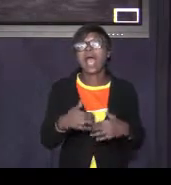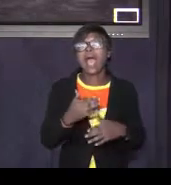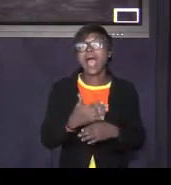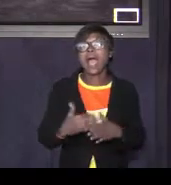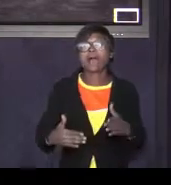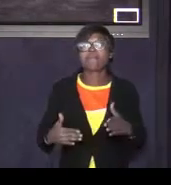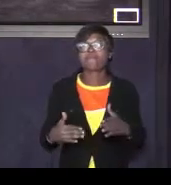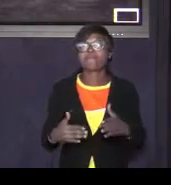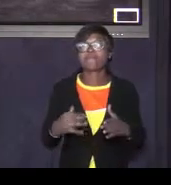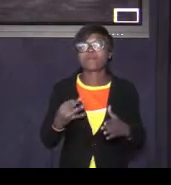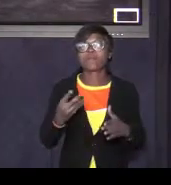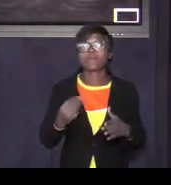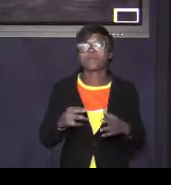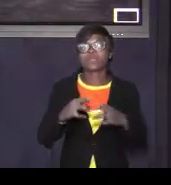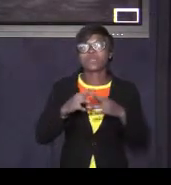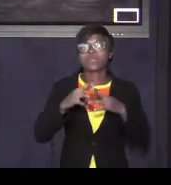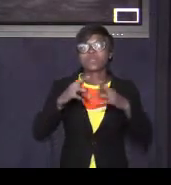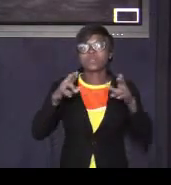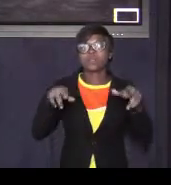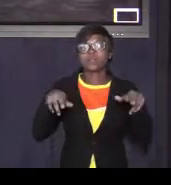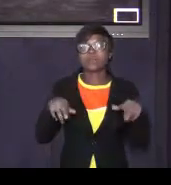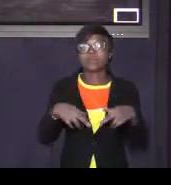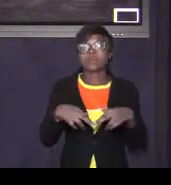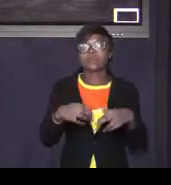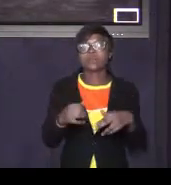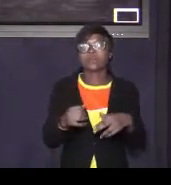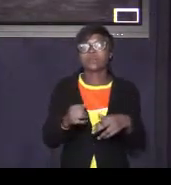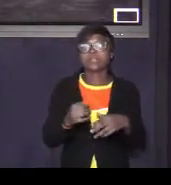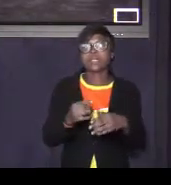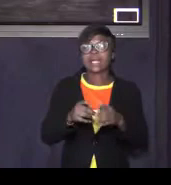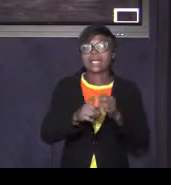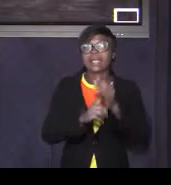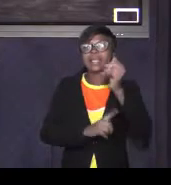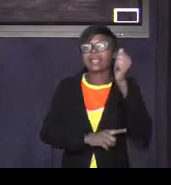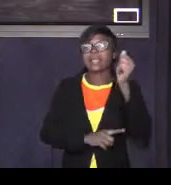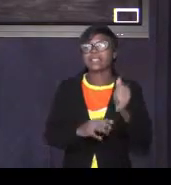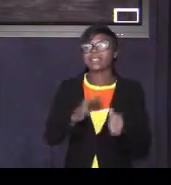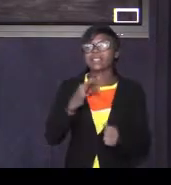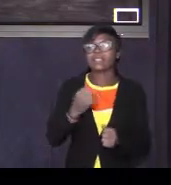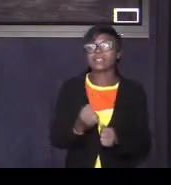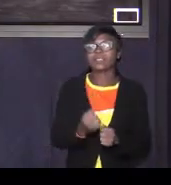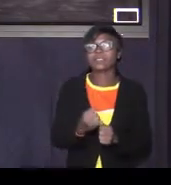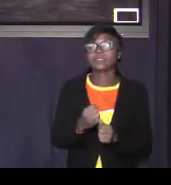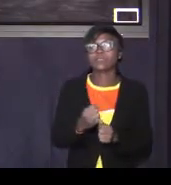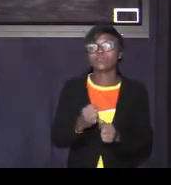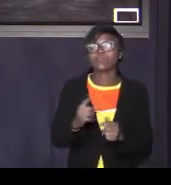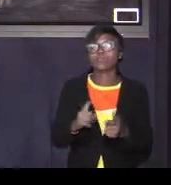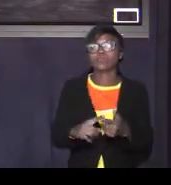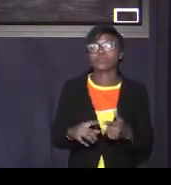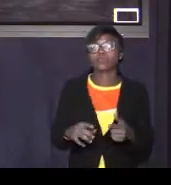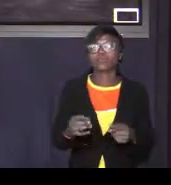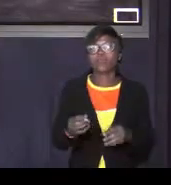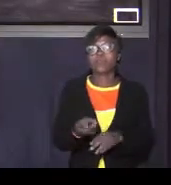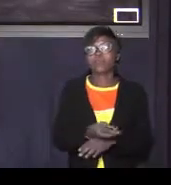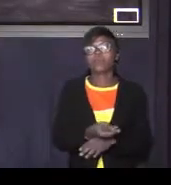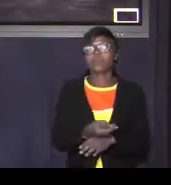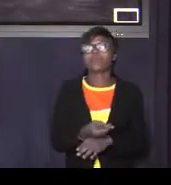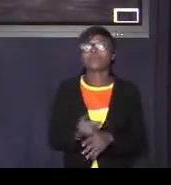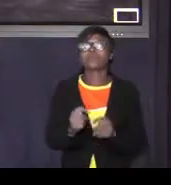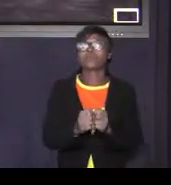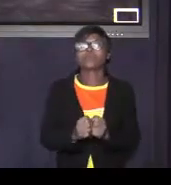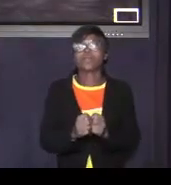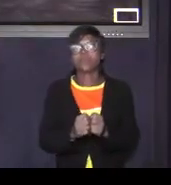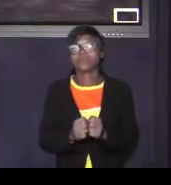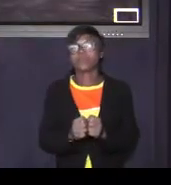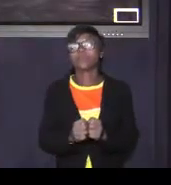half of the perpendicular length times the breadth. The perpendicular length here is 8 centimeters, and that is why you have half of 8 centimeters. Then the breadth